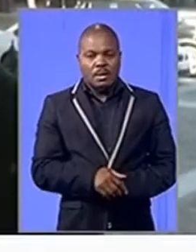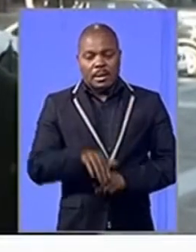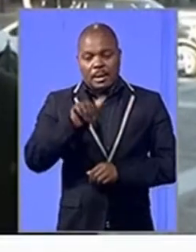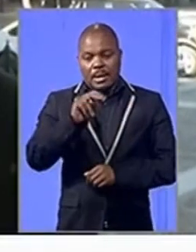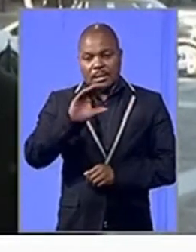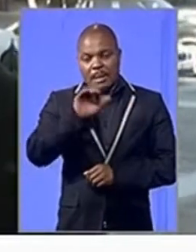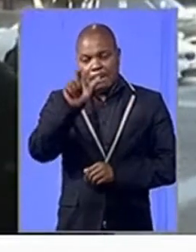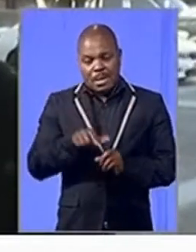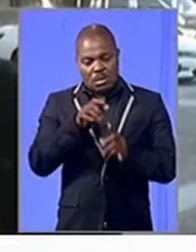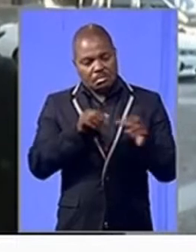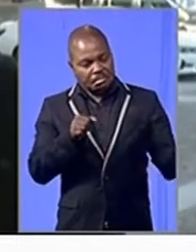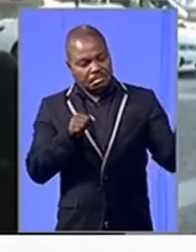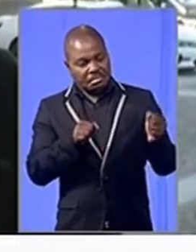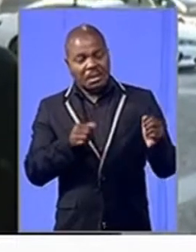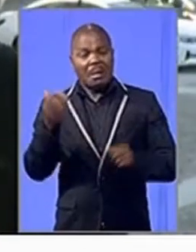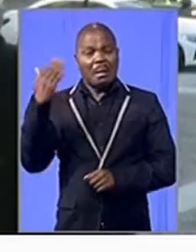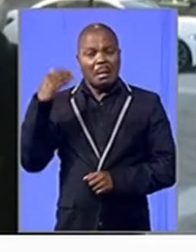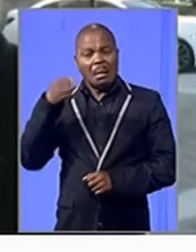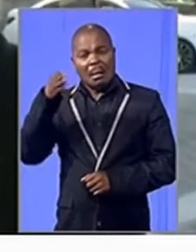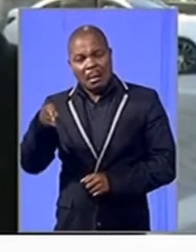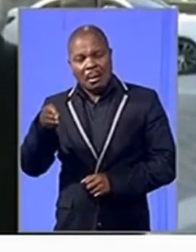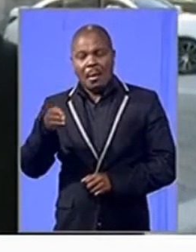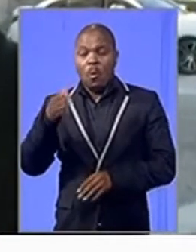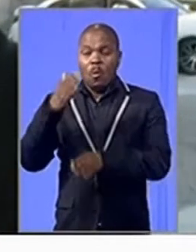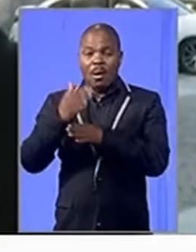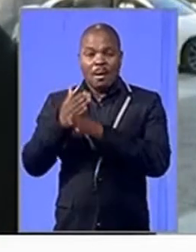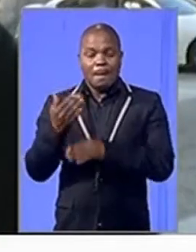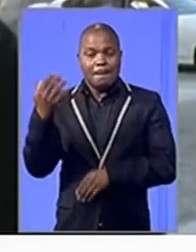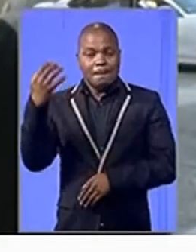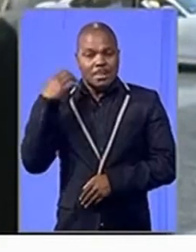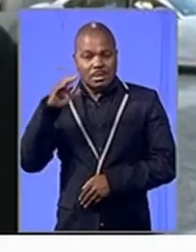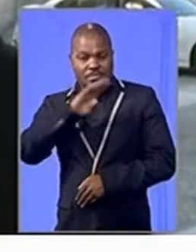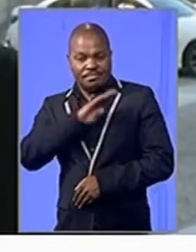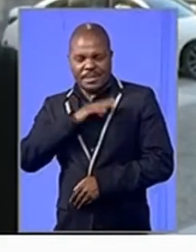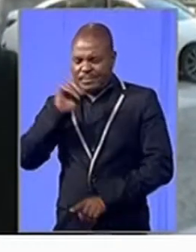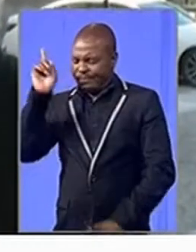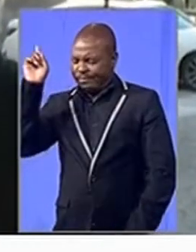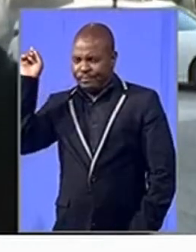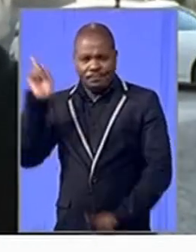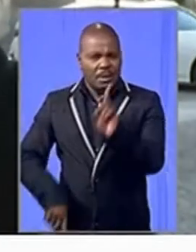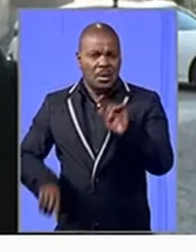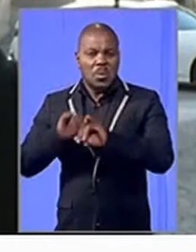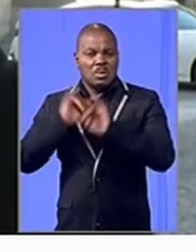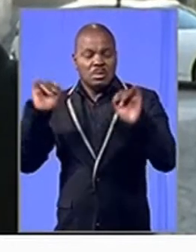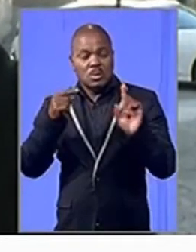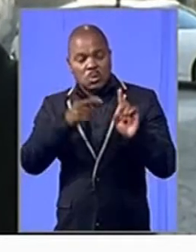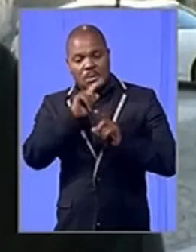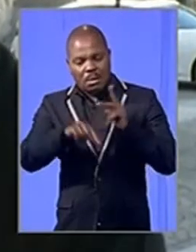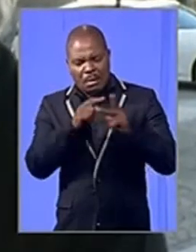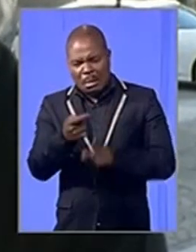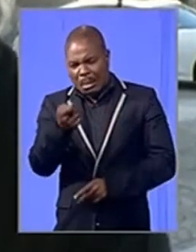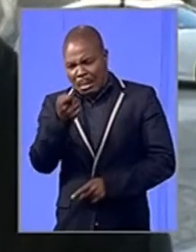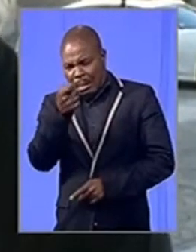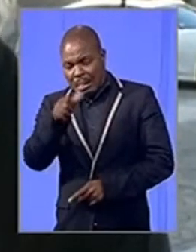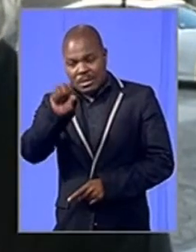deployed, failed at her job spectacularly as the Minister of Defence, almost resulting in an